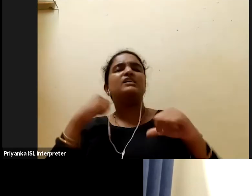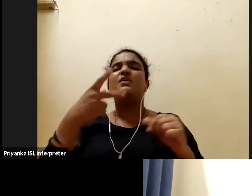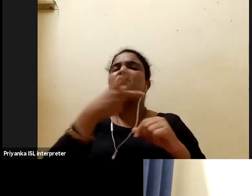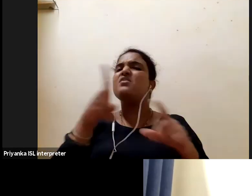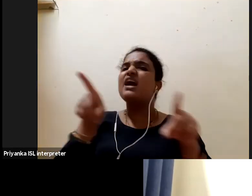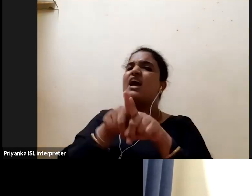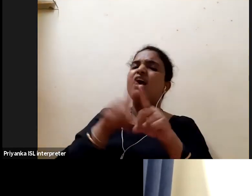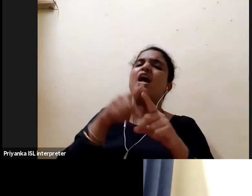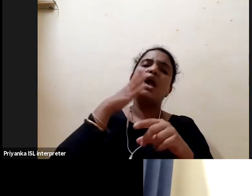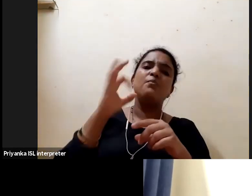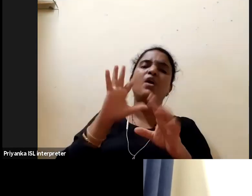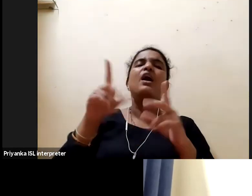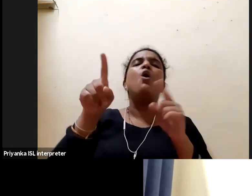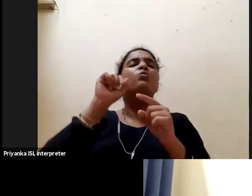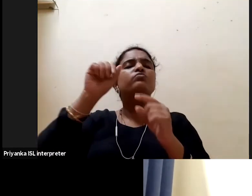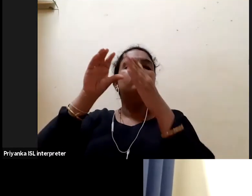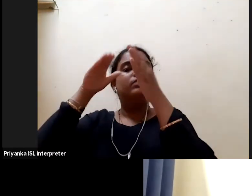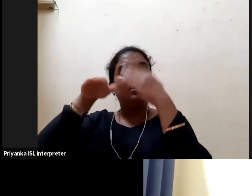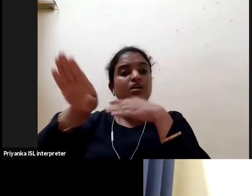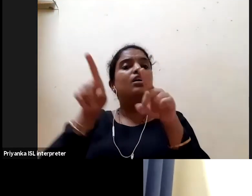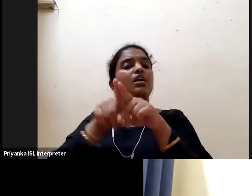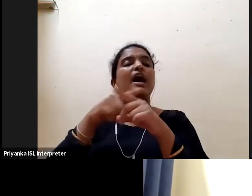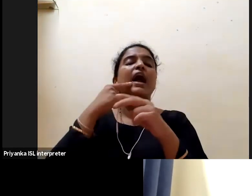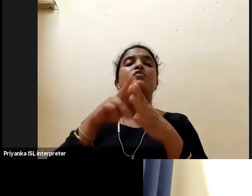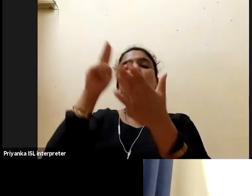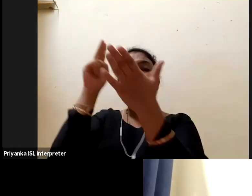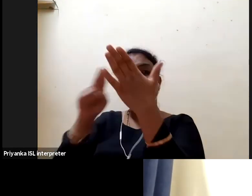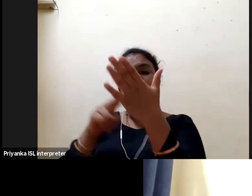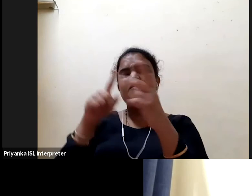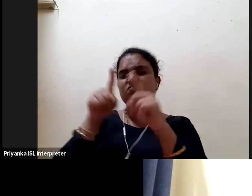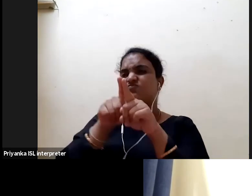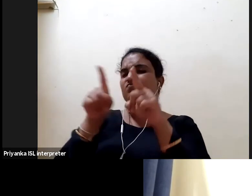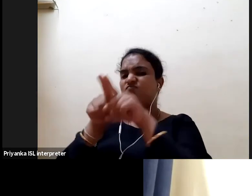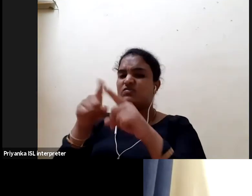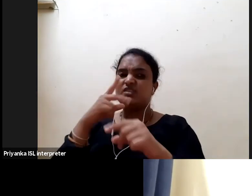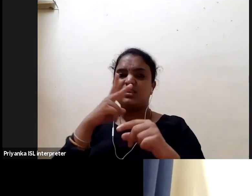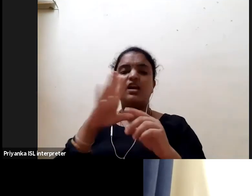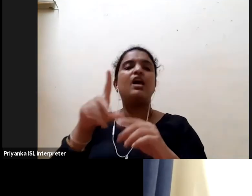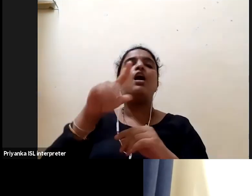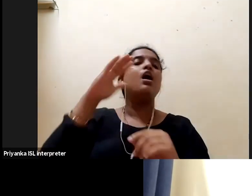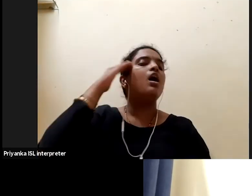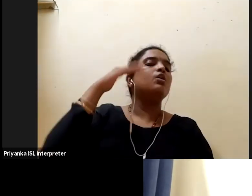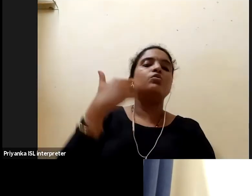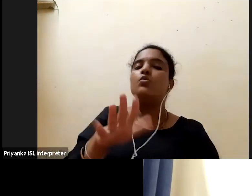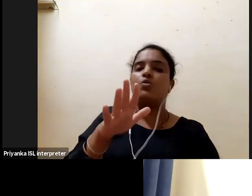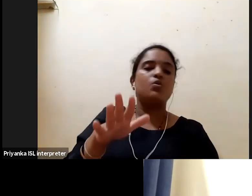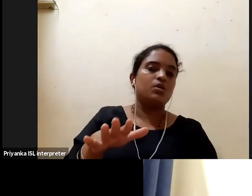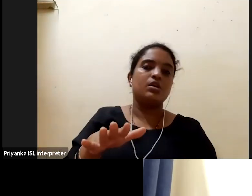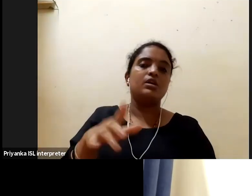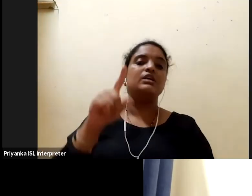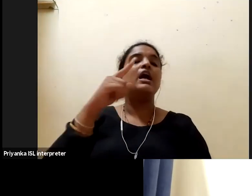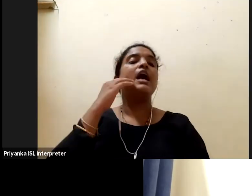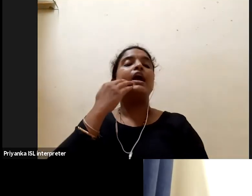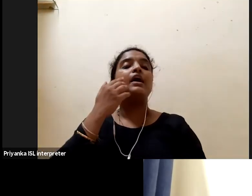also, what articles they publish. So unless you read thoroughly all these things, you will not know. And the minute you